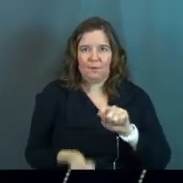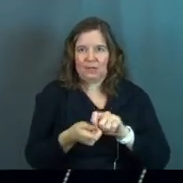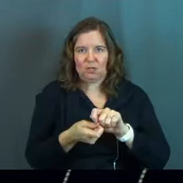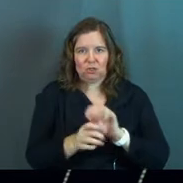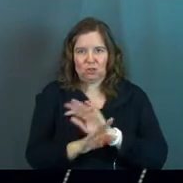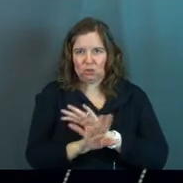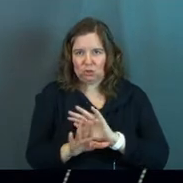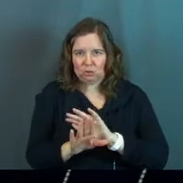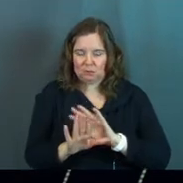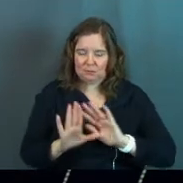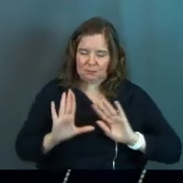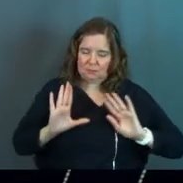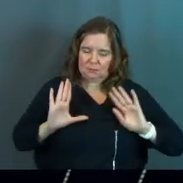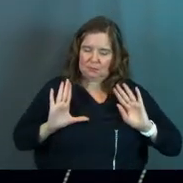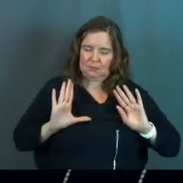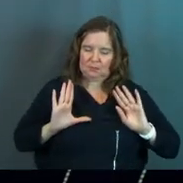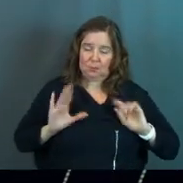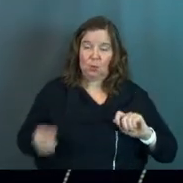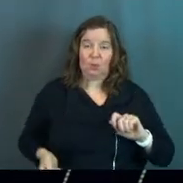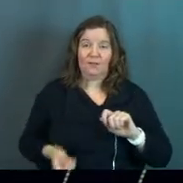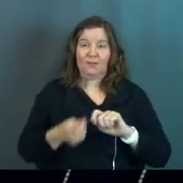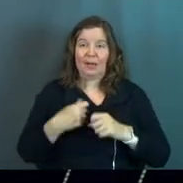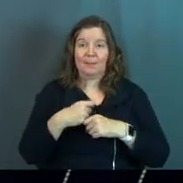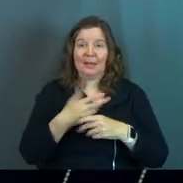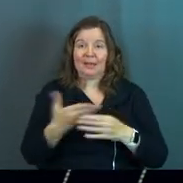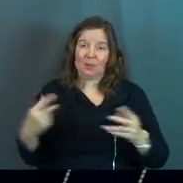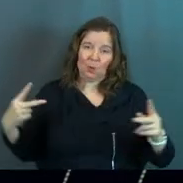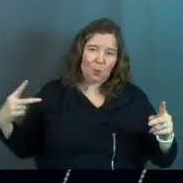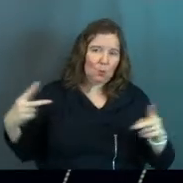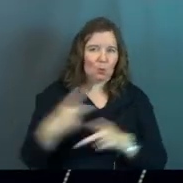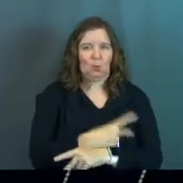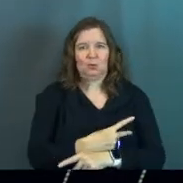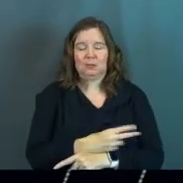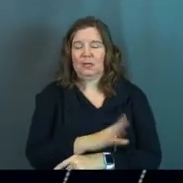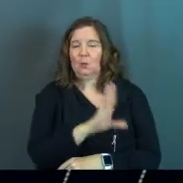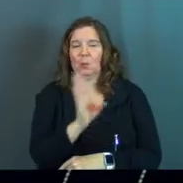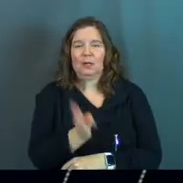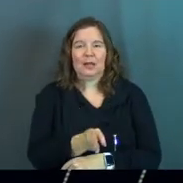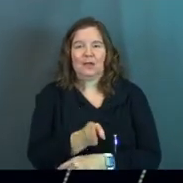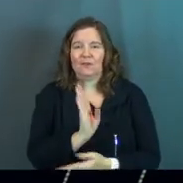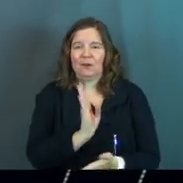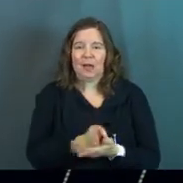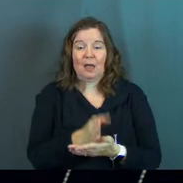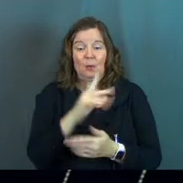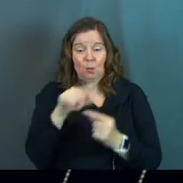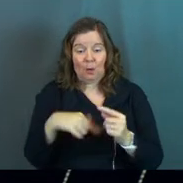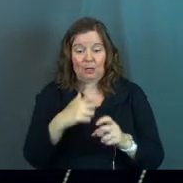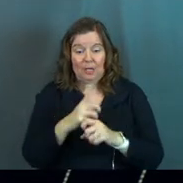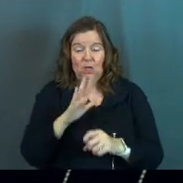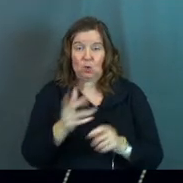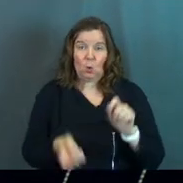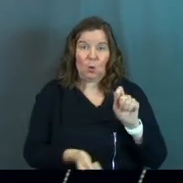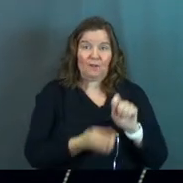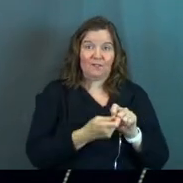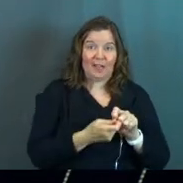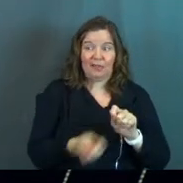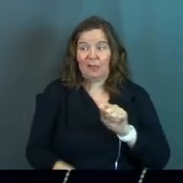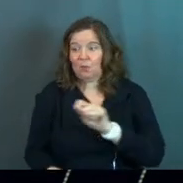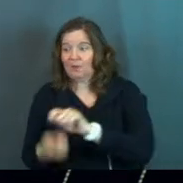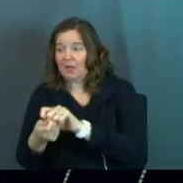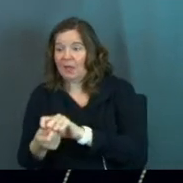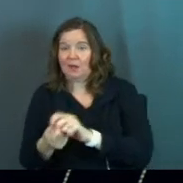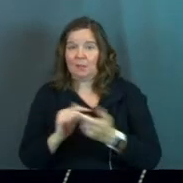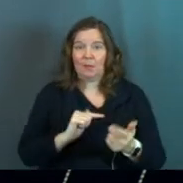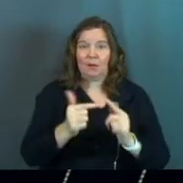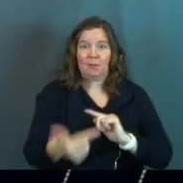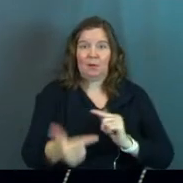revenge. Revenge absolutely pours gasoline on the fire. It will never, ever end, because once you get your revenge, they'll want revenge